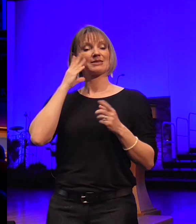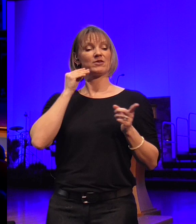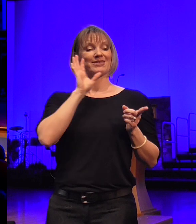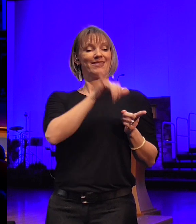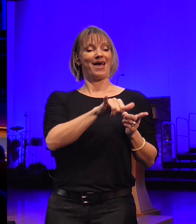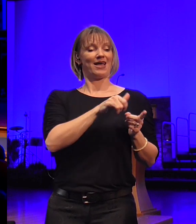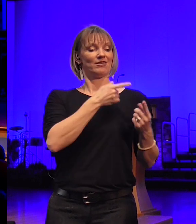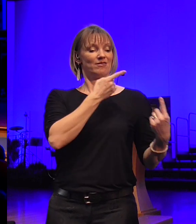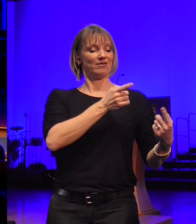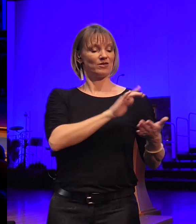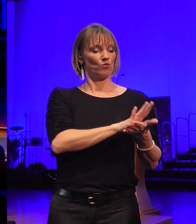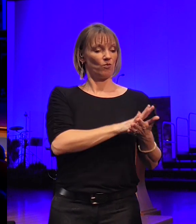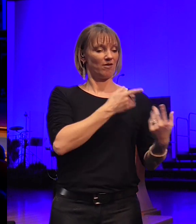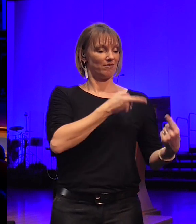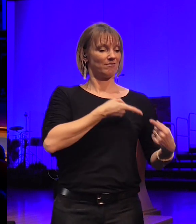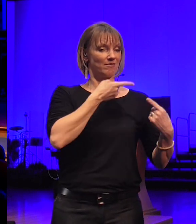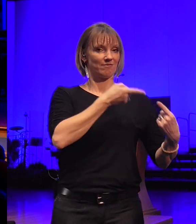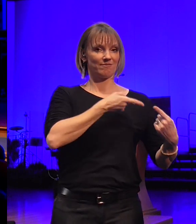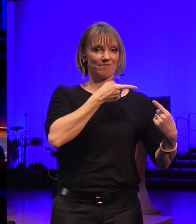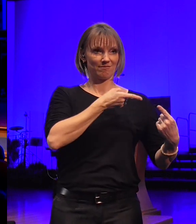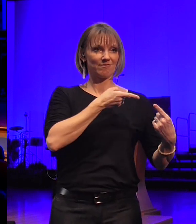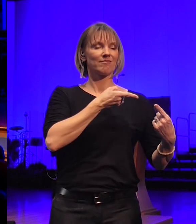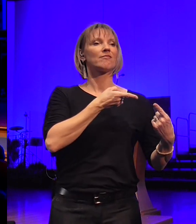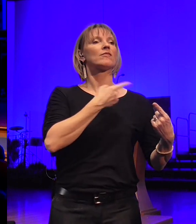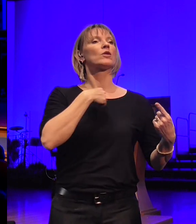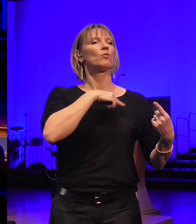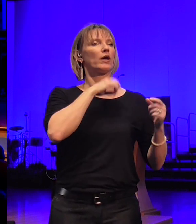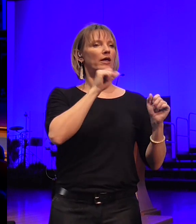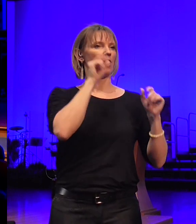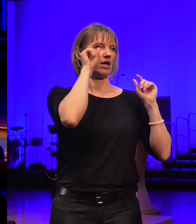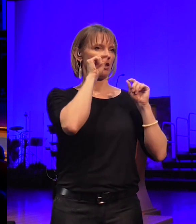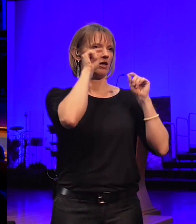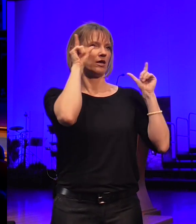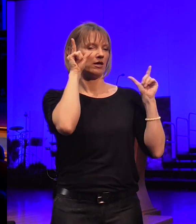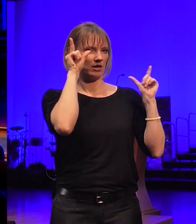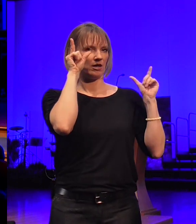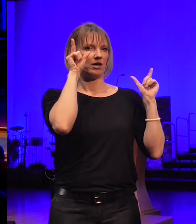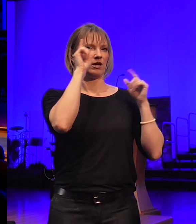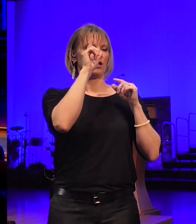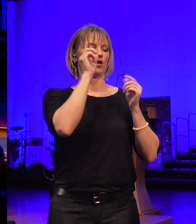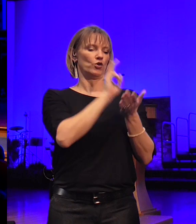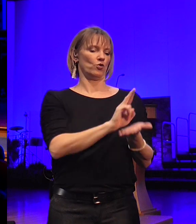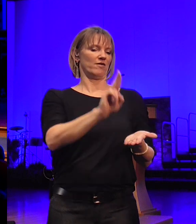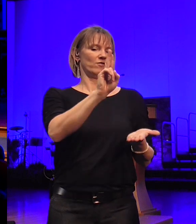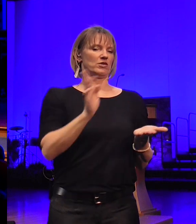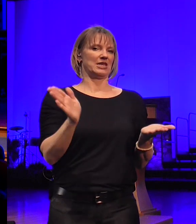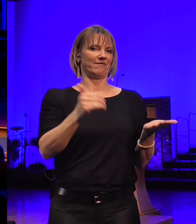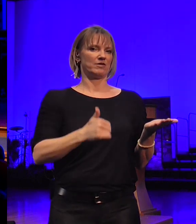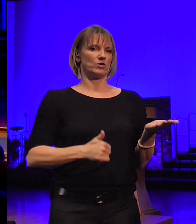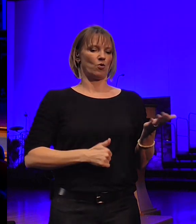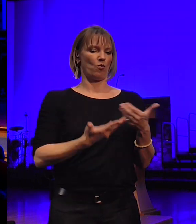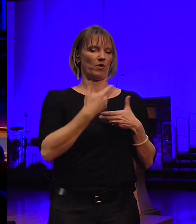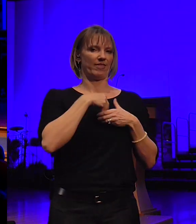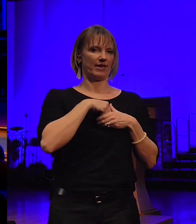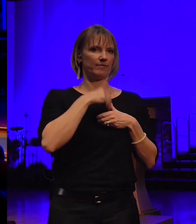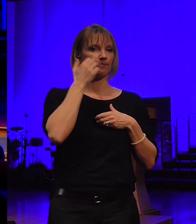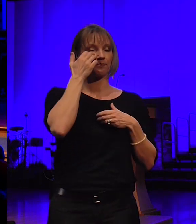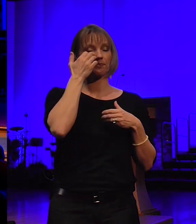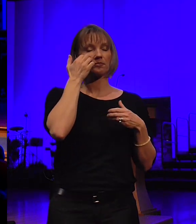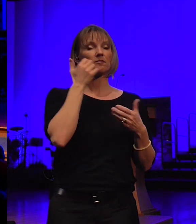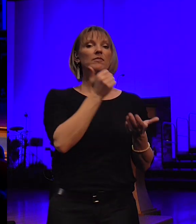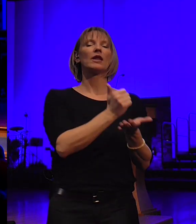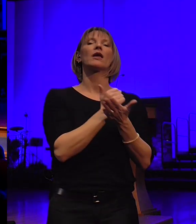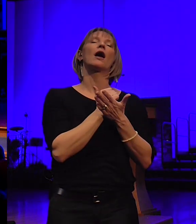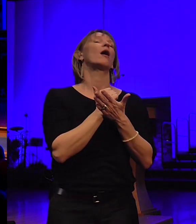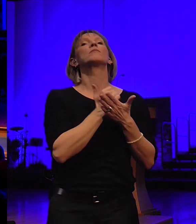knocks experience, it can also awaken the university of soul within us. It can awaken our